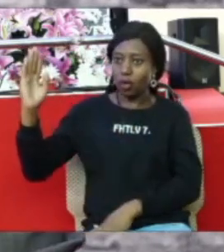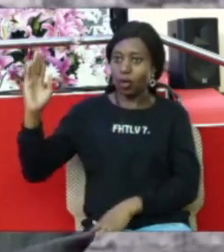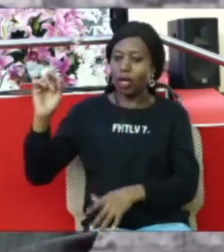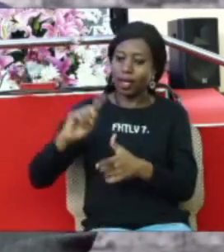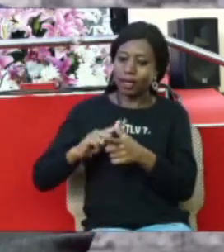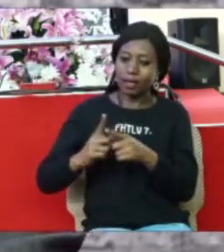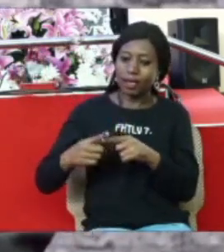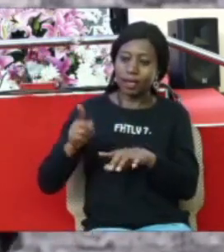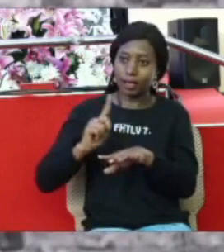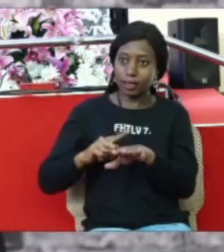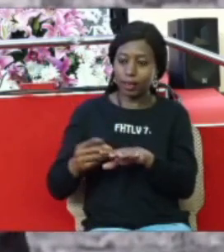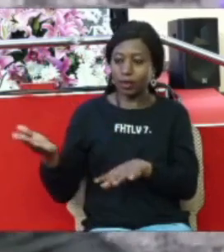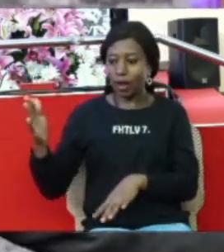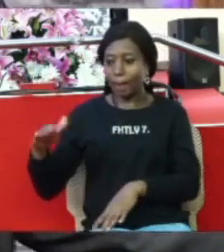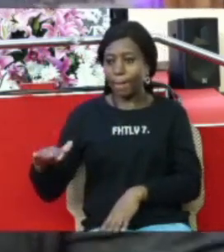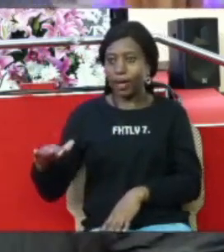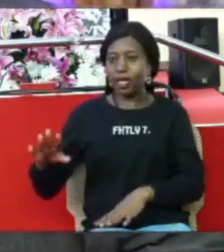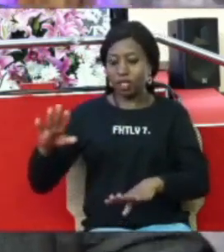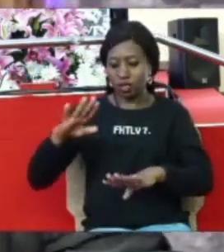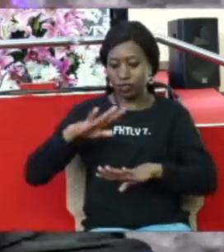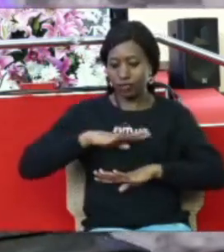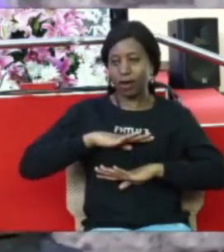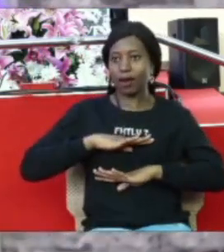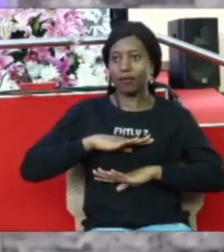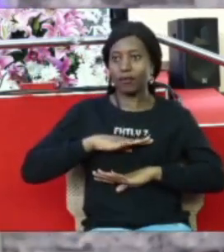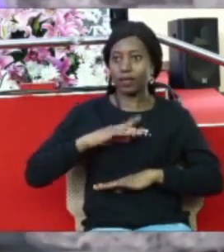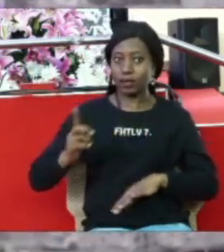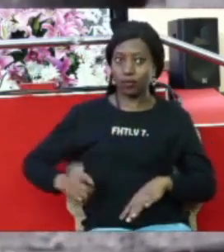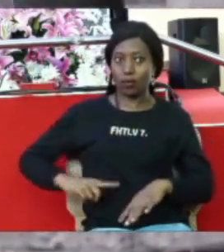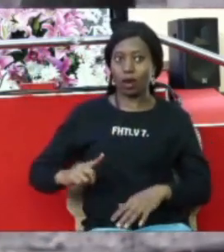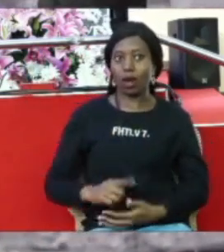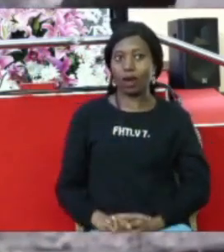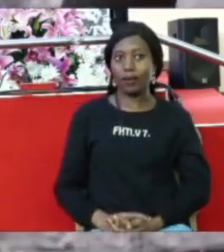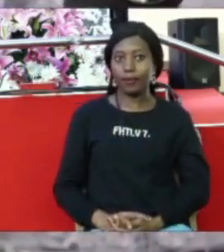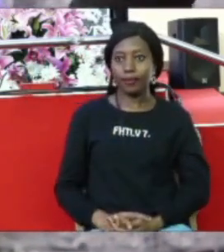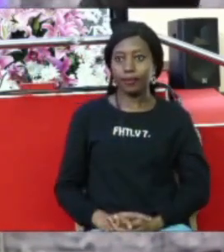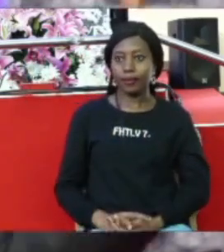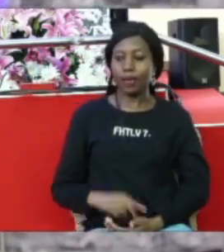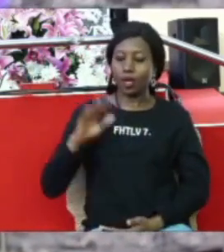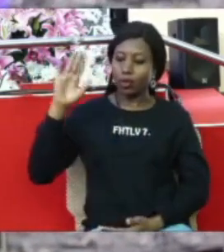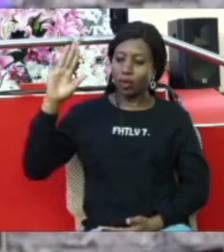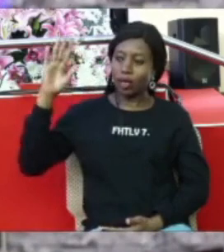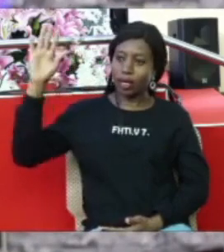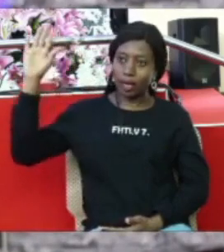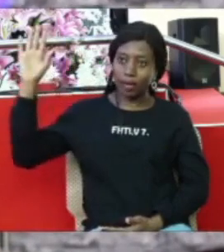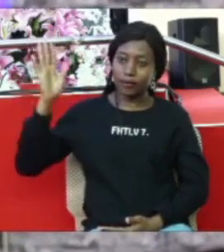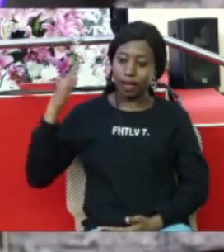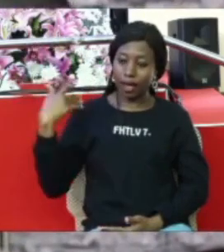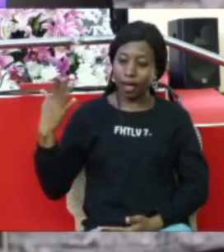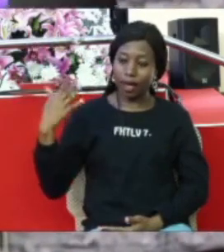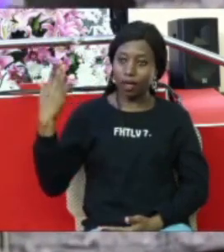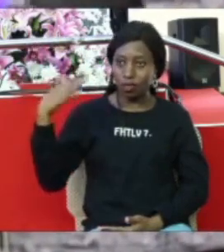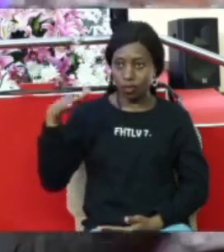umejaa. That's what faith is all about. And you can come to church here. Some of us have faith. They lift their hands and they live with something.